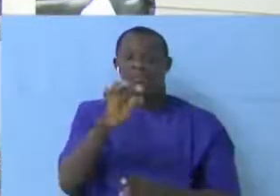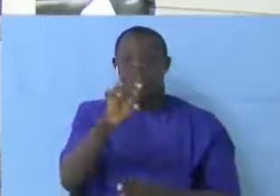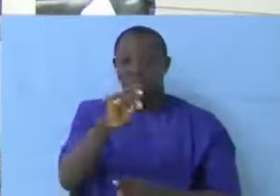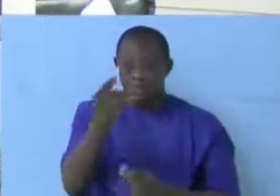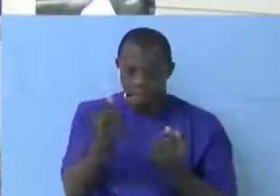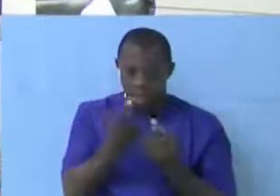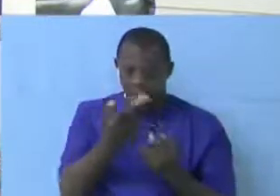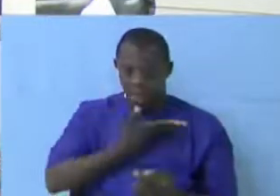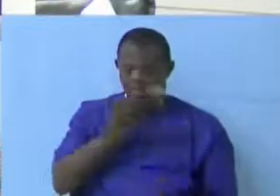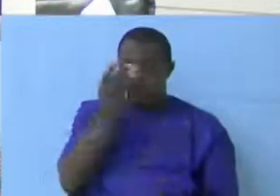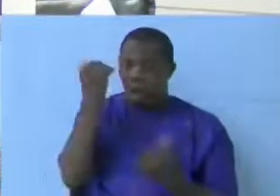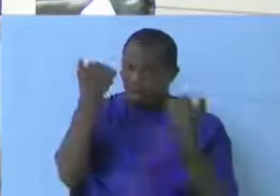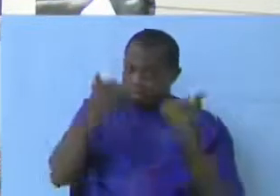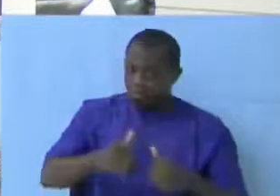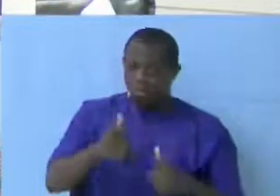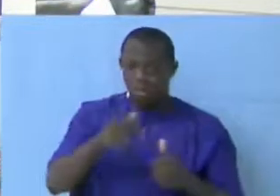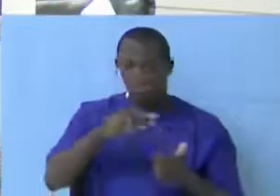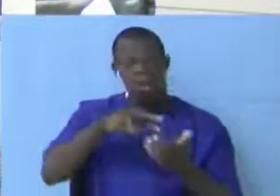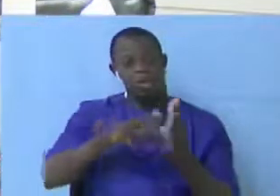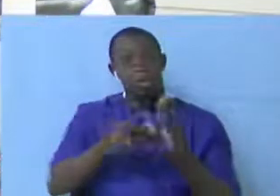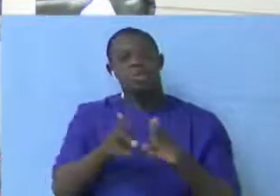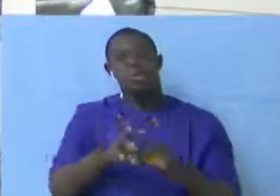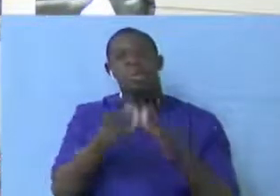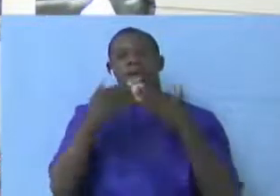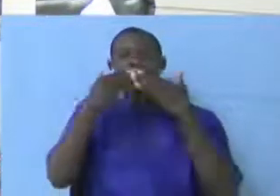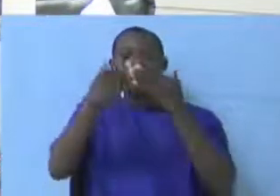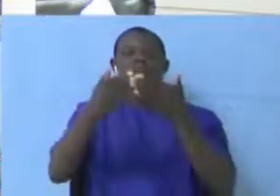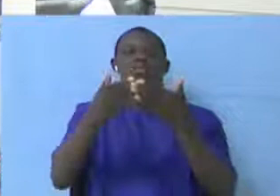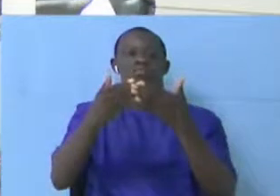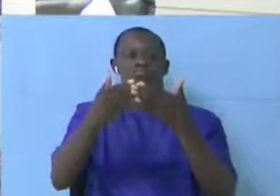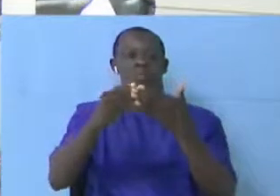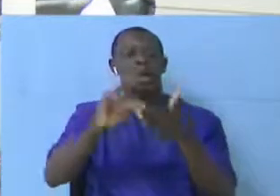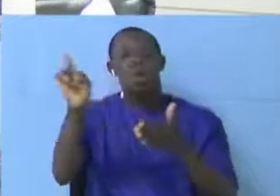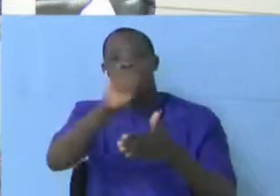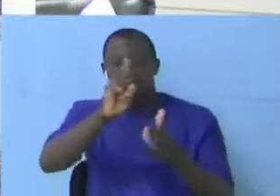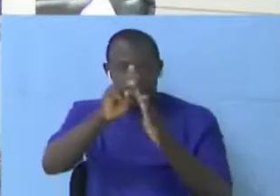happen, it would be informed by a need.